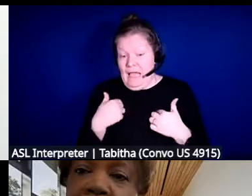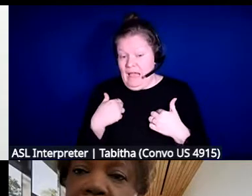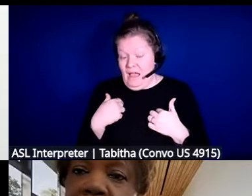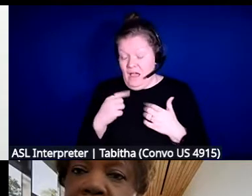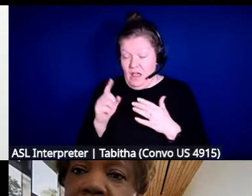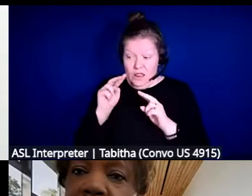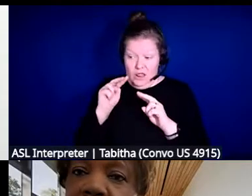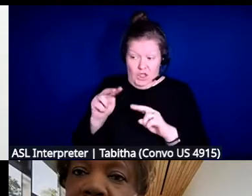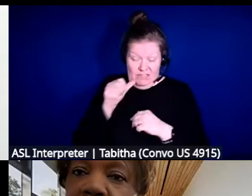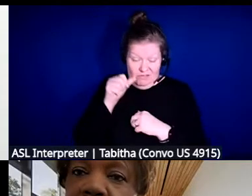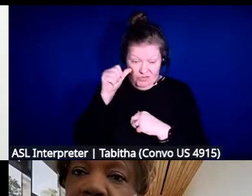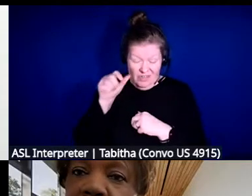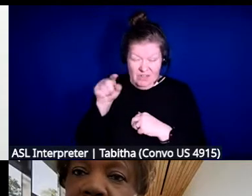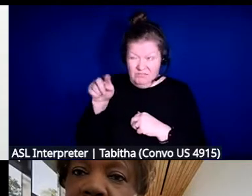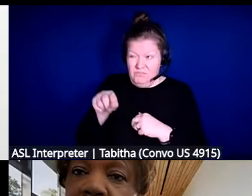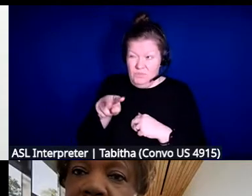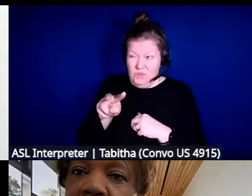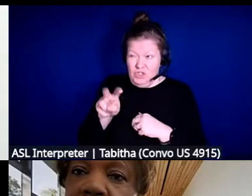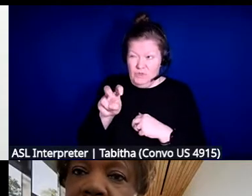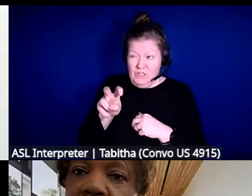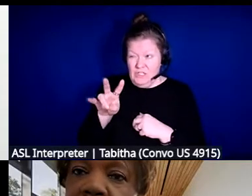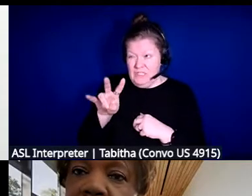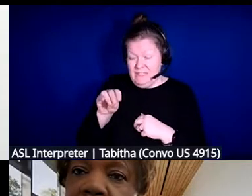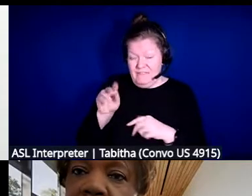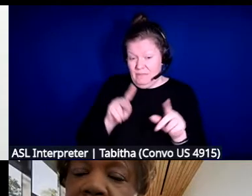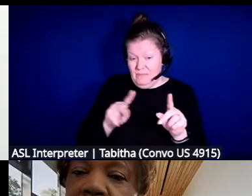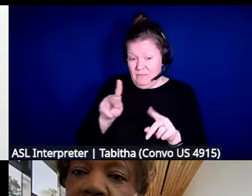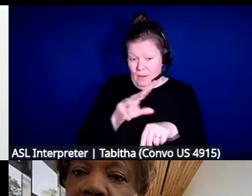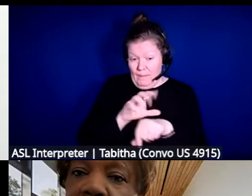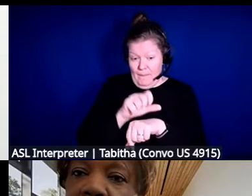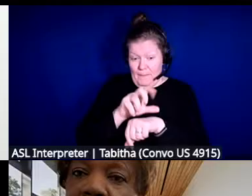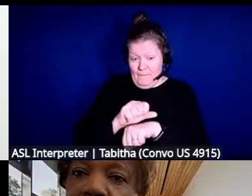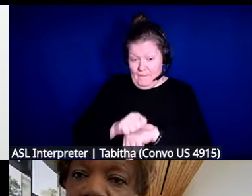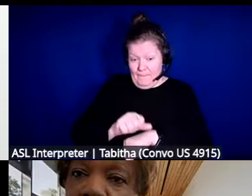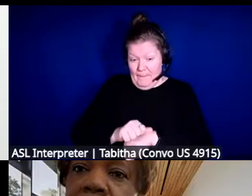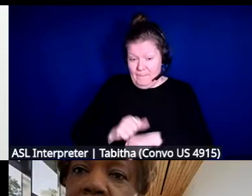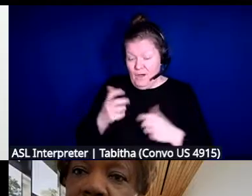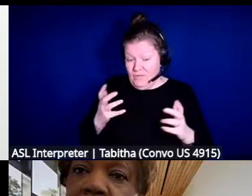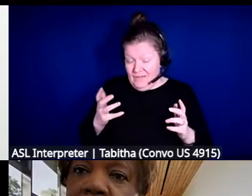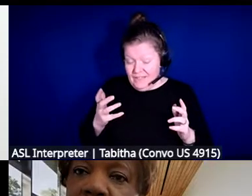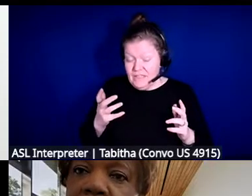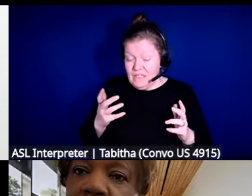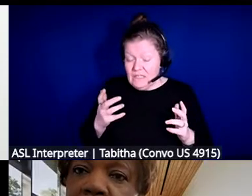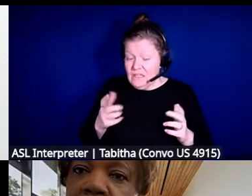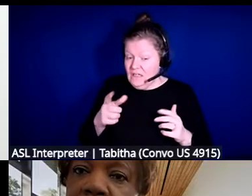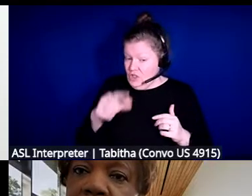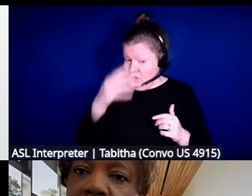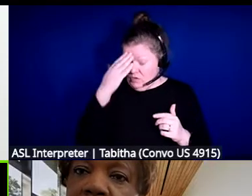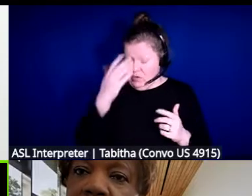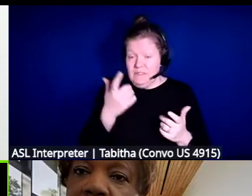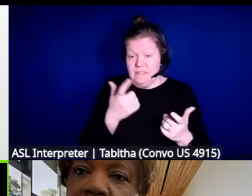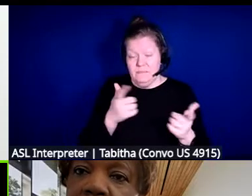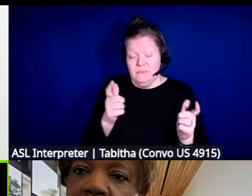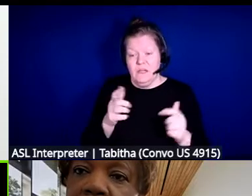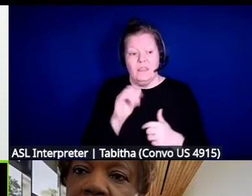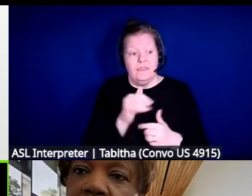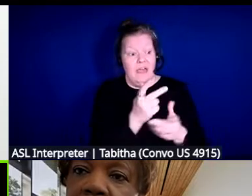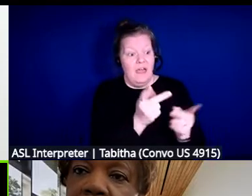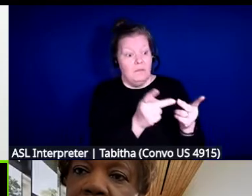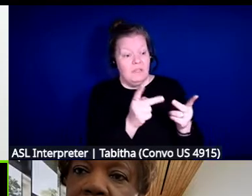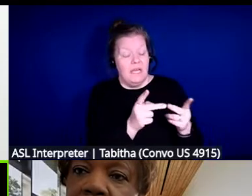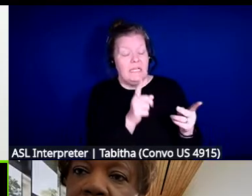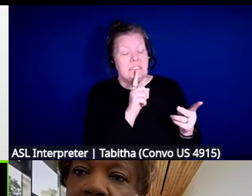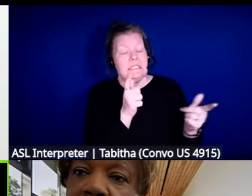there yesterday, there was what 270 people who'd booked rooms already. And y'all know it's a That place big is